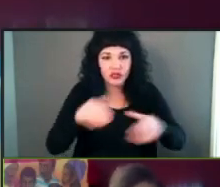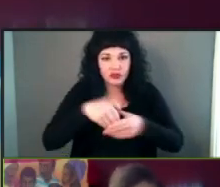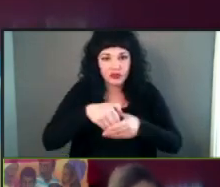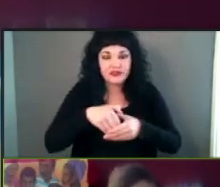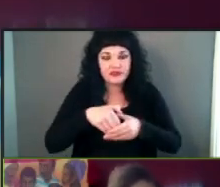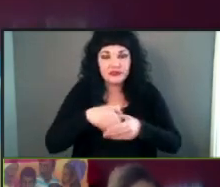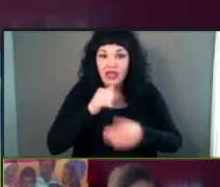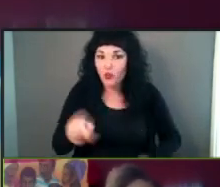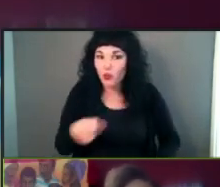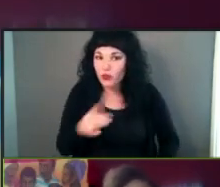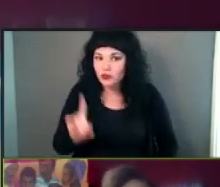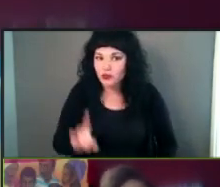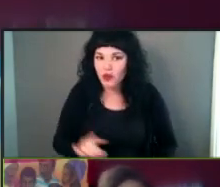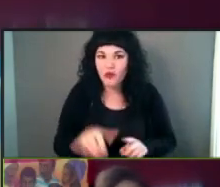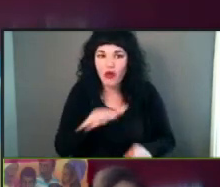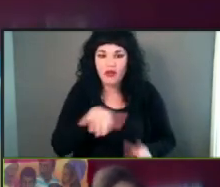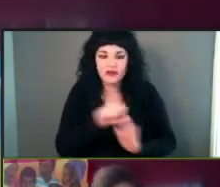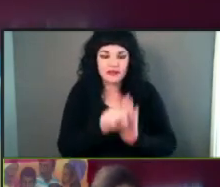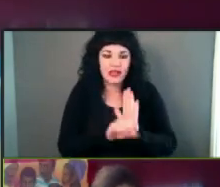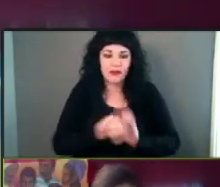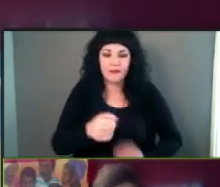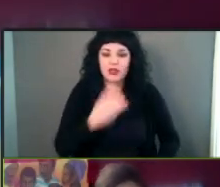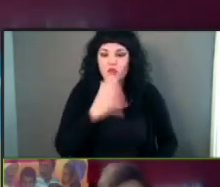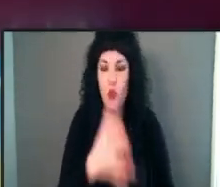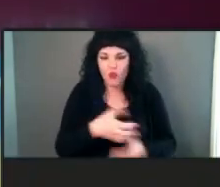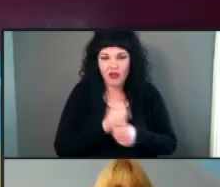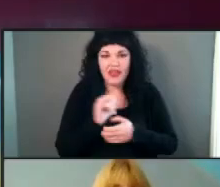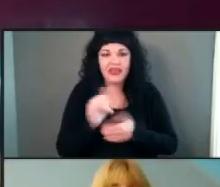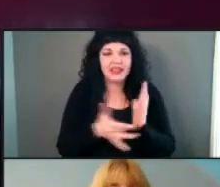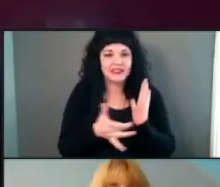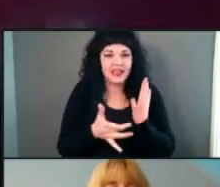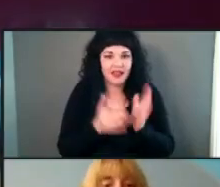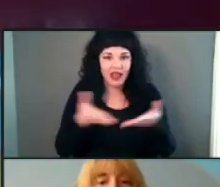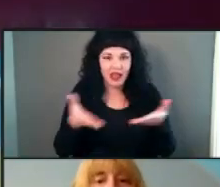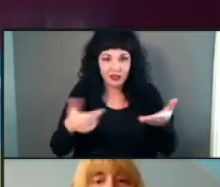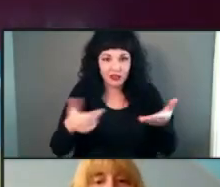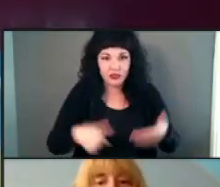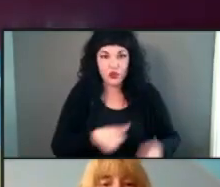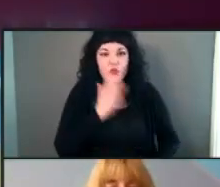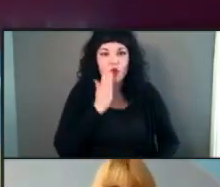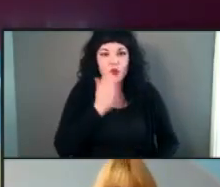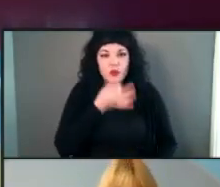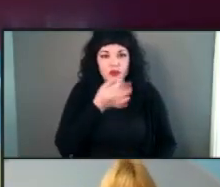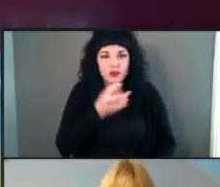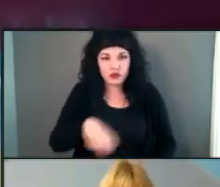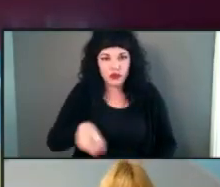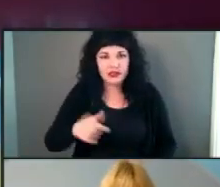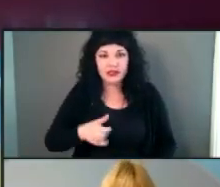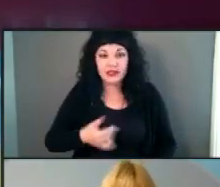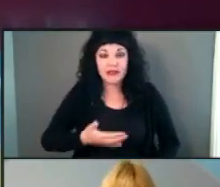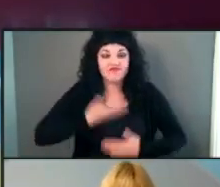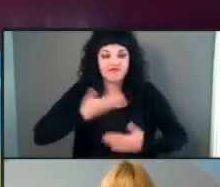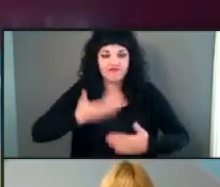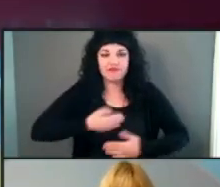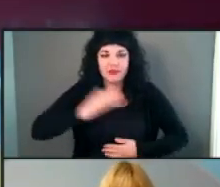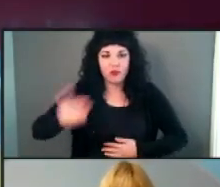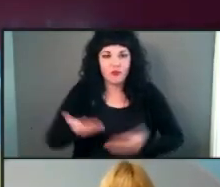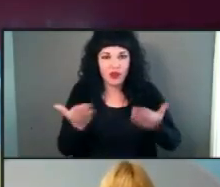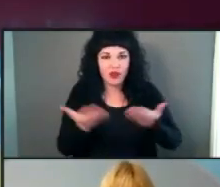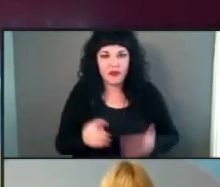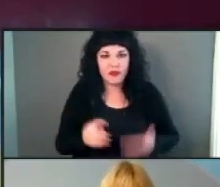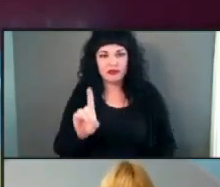Michigan. So we'll be making this transition, and I'm really very pleased to have as our very first guest, Danielle